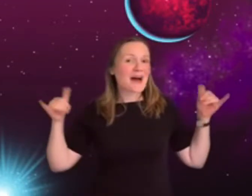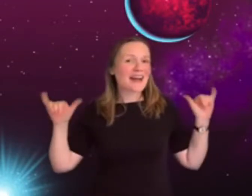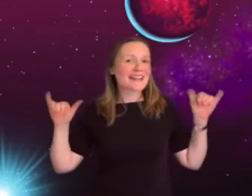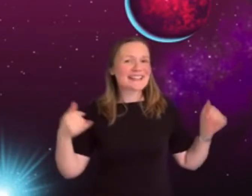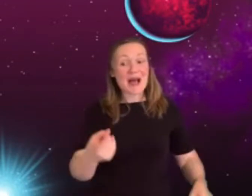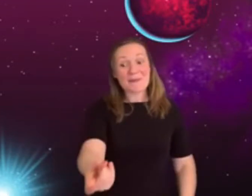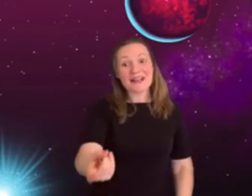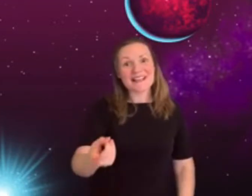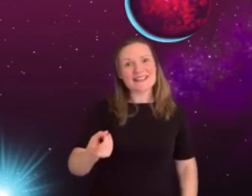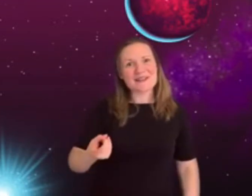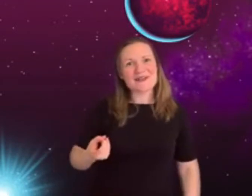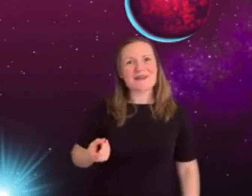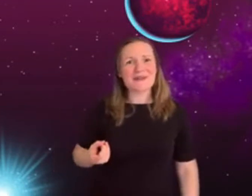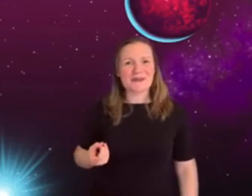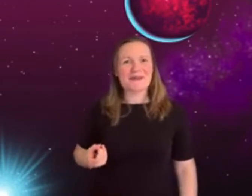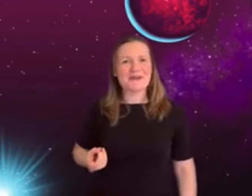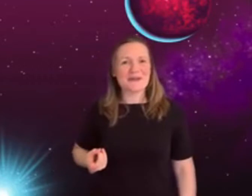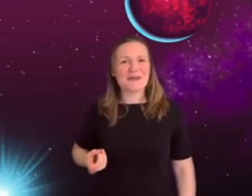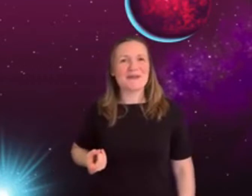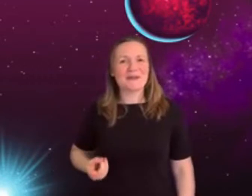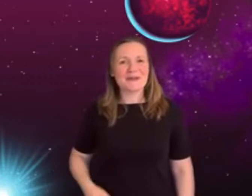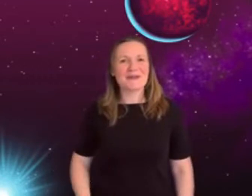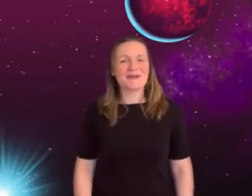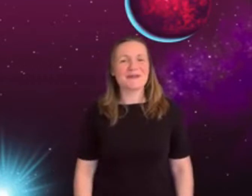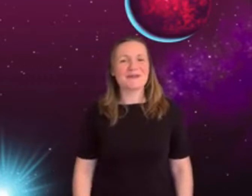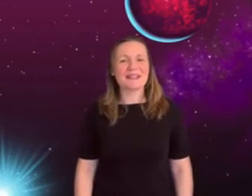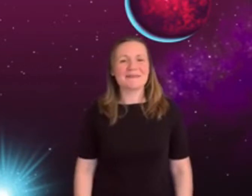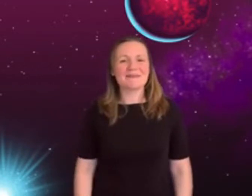The party's coming soon.